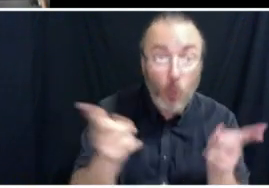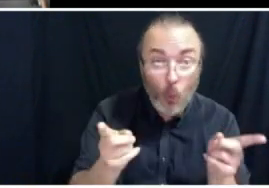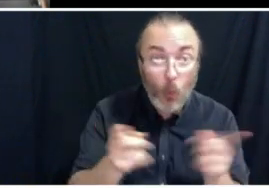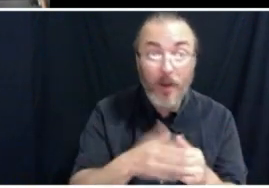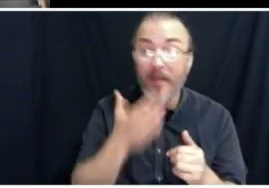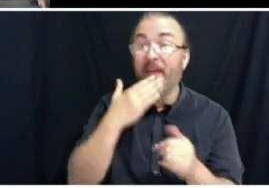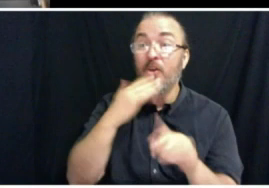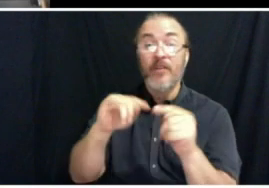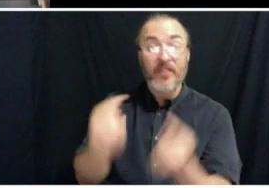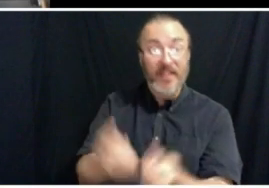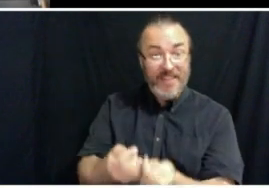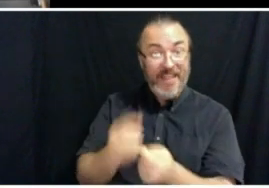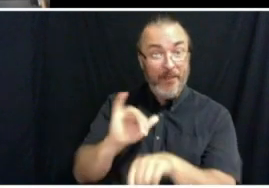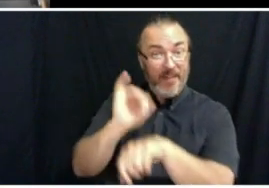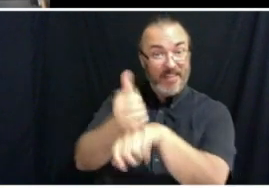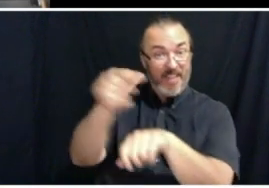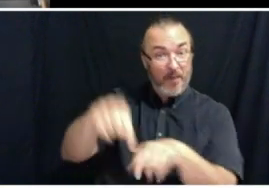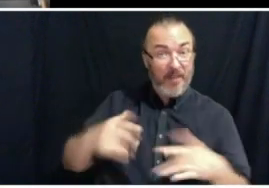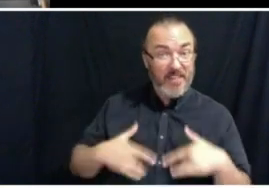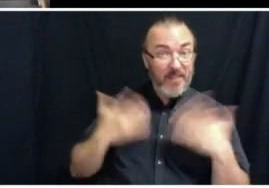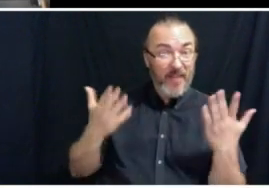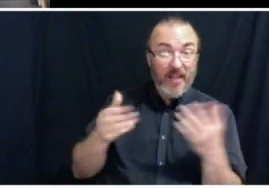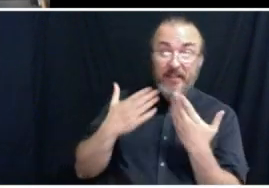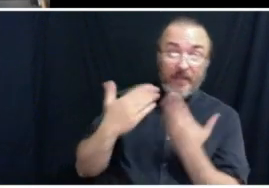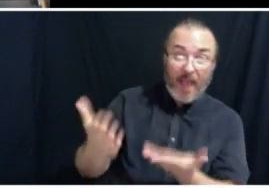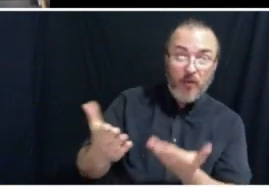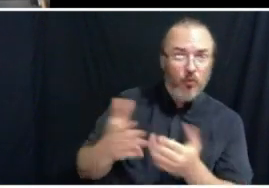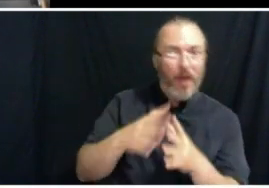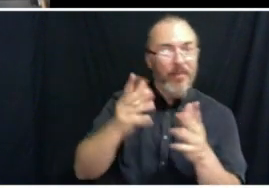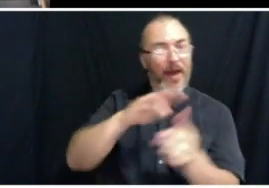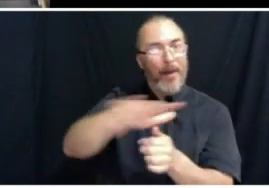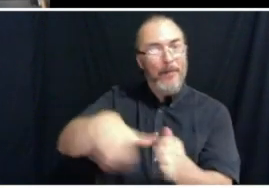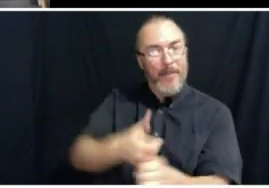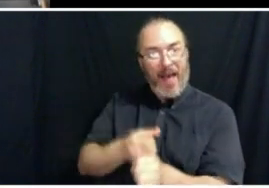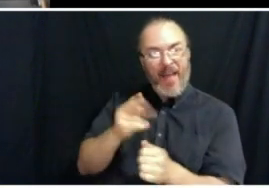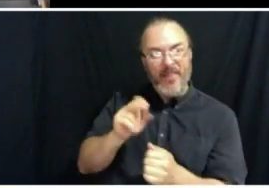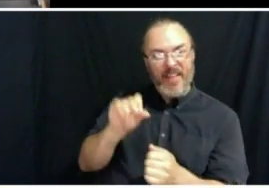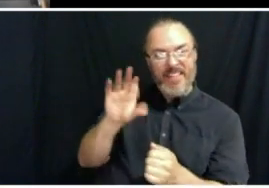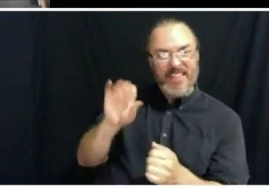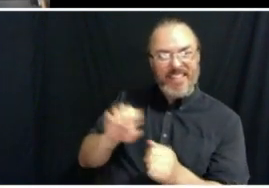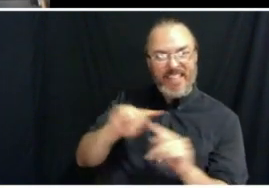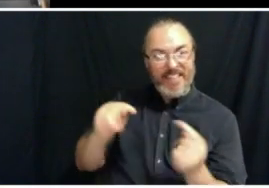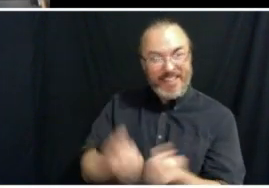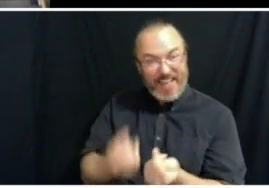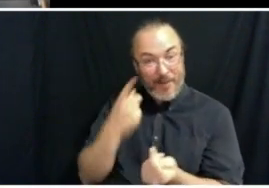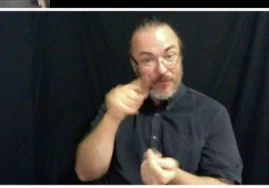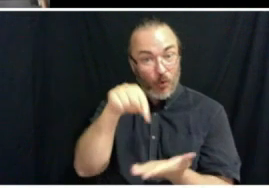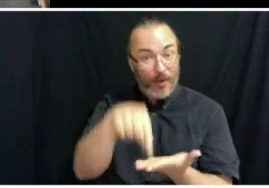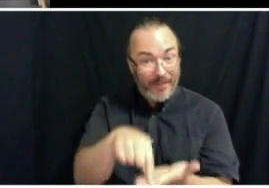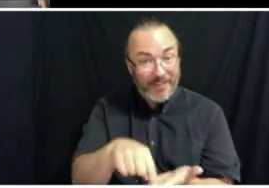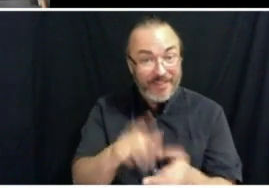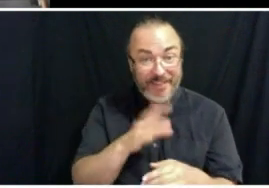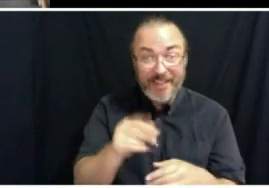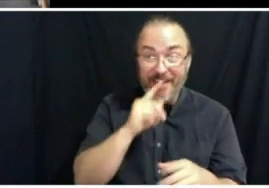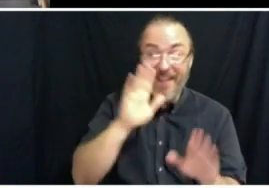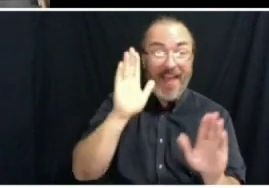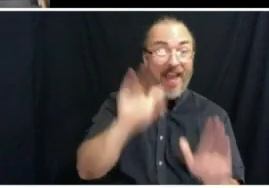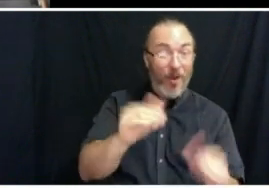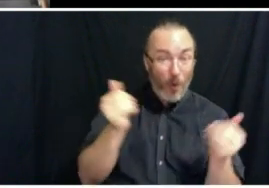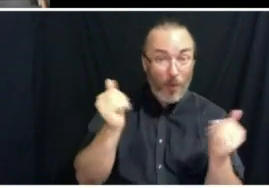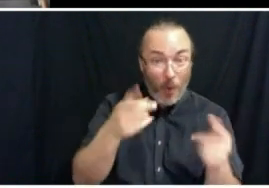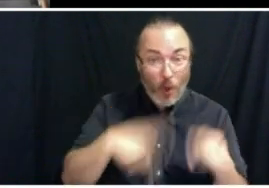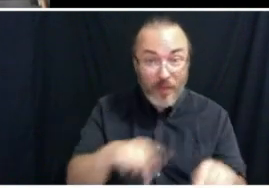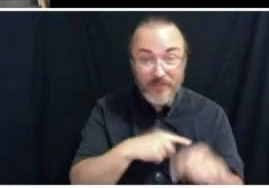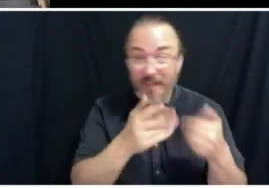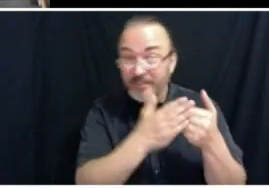this event together. There's been a large behind the scenes team for this event, and hopefully we can all go forward